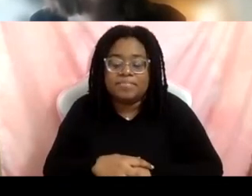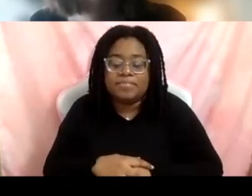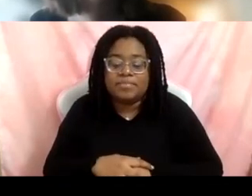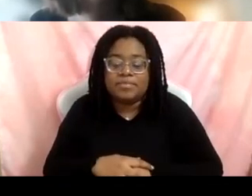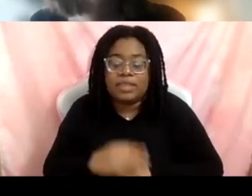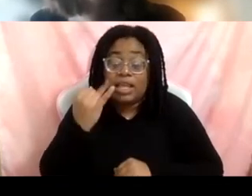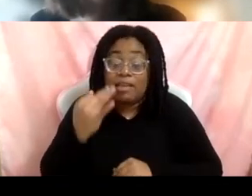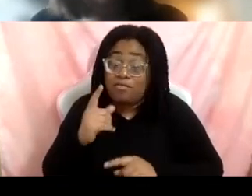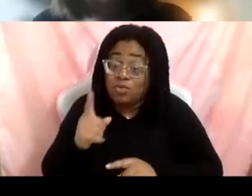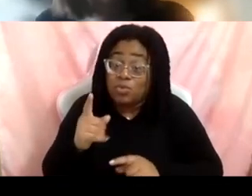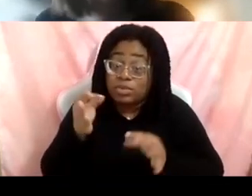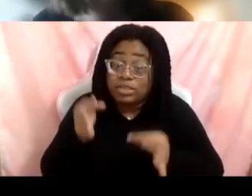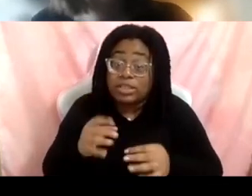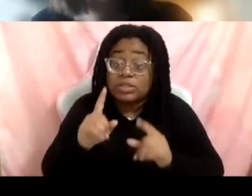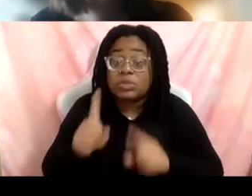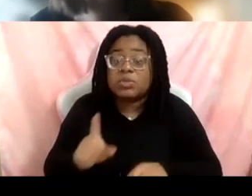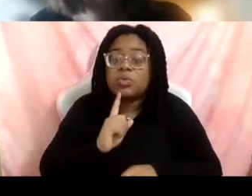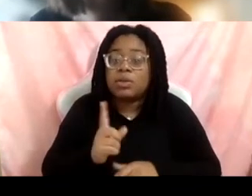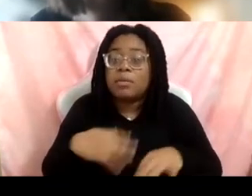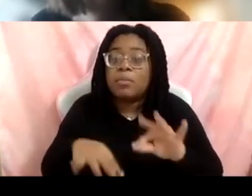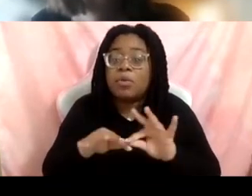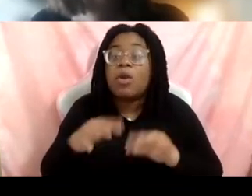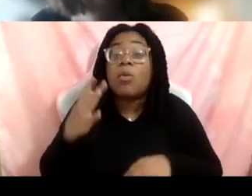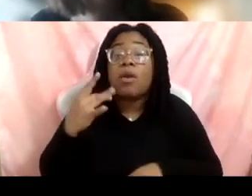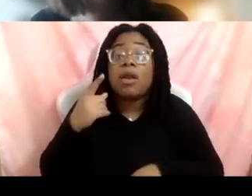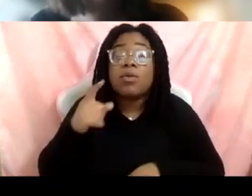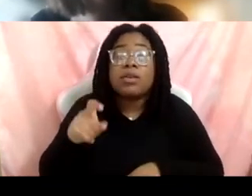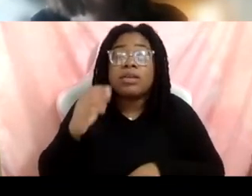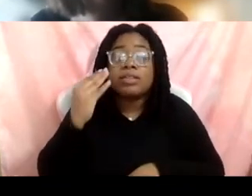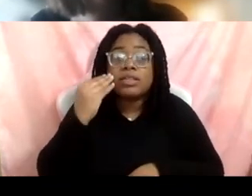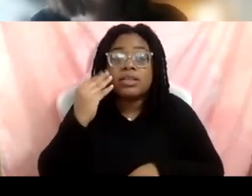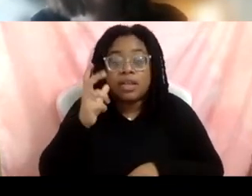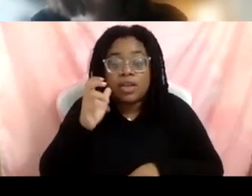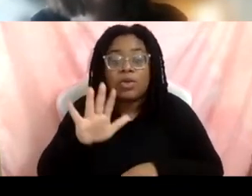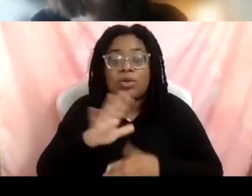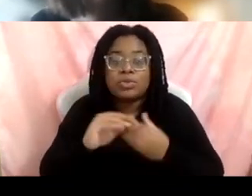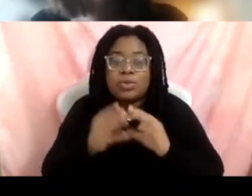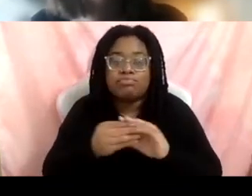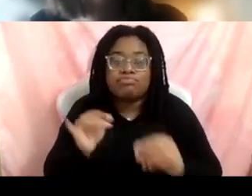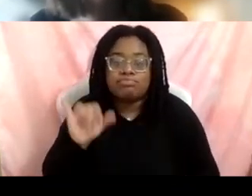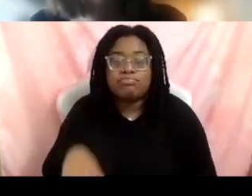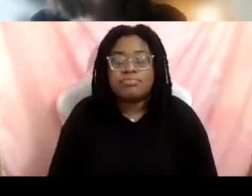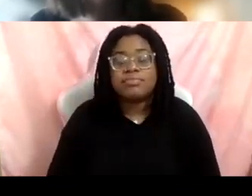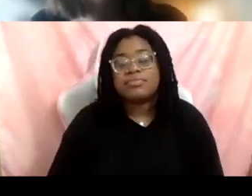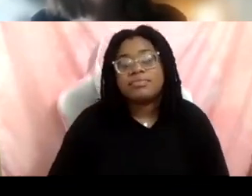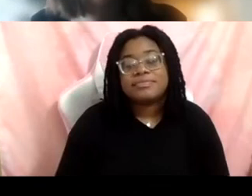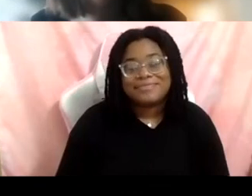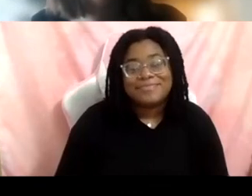if you do decide to go, it's really important, because we need to hear these stories. So.